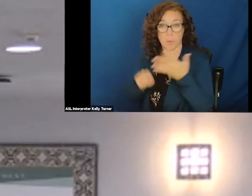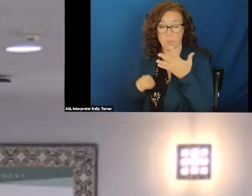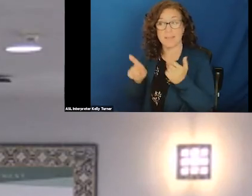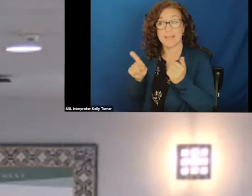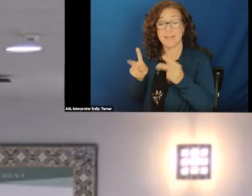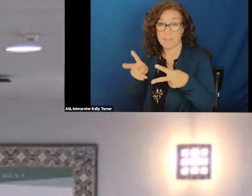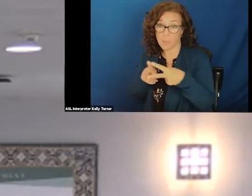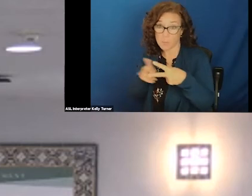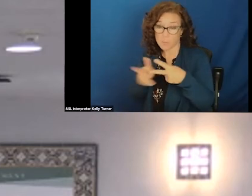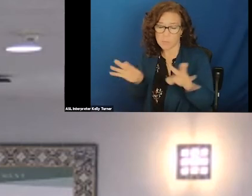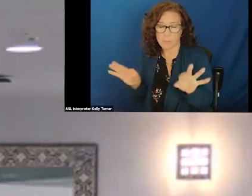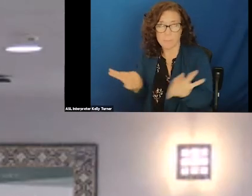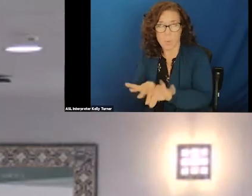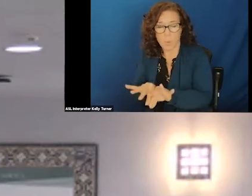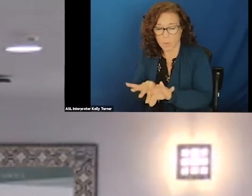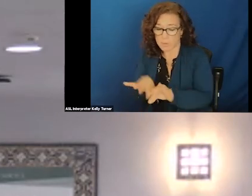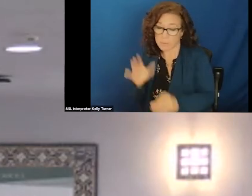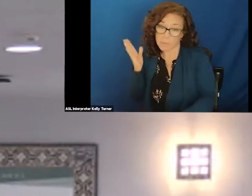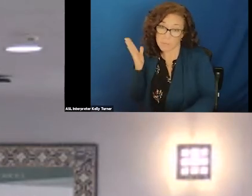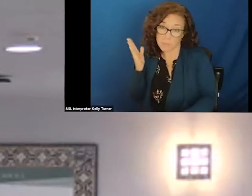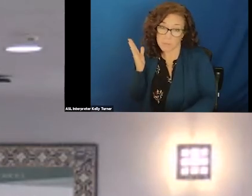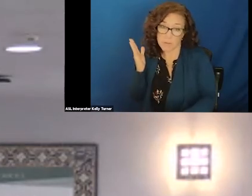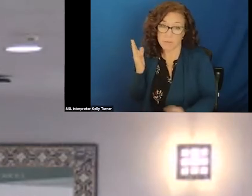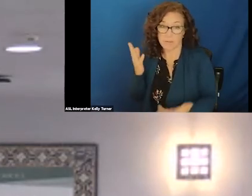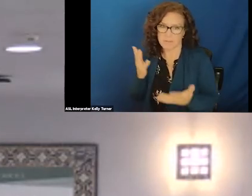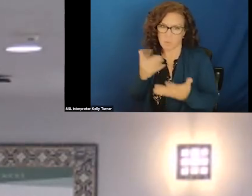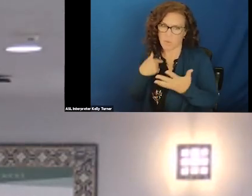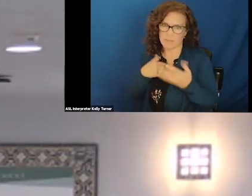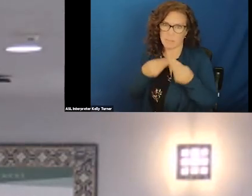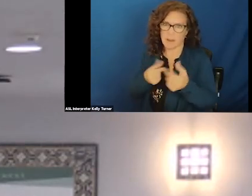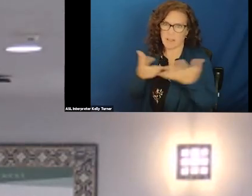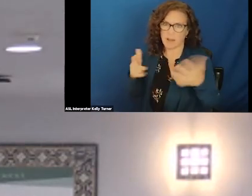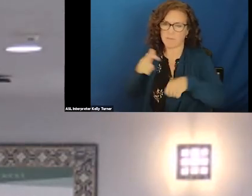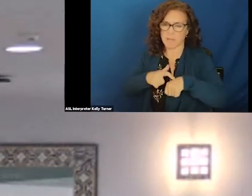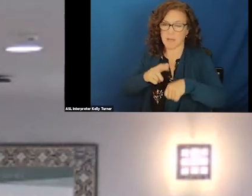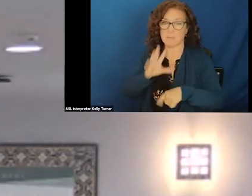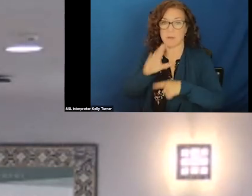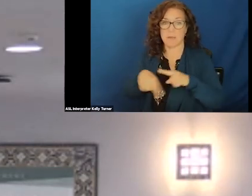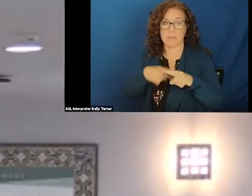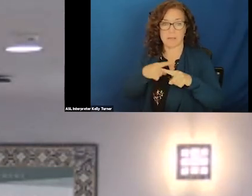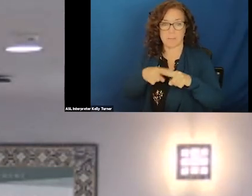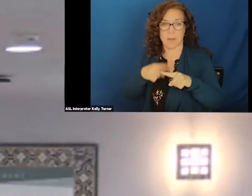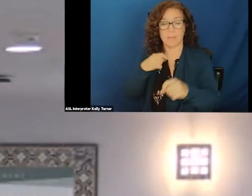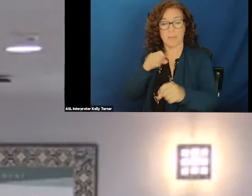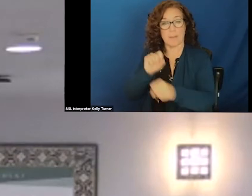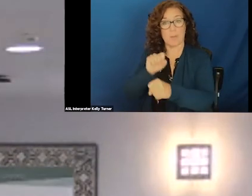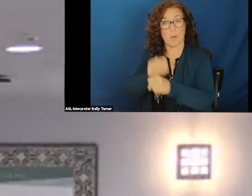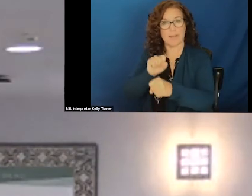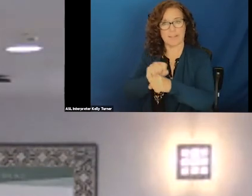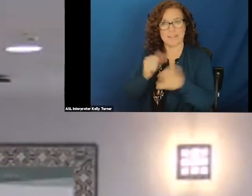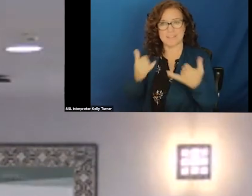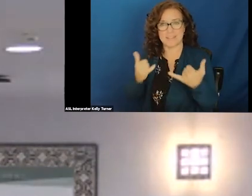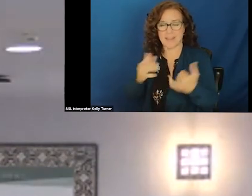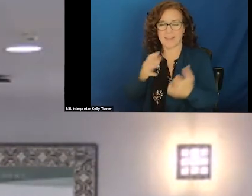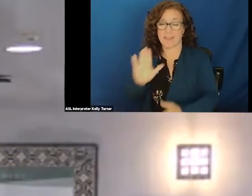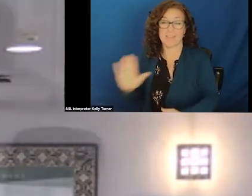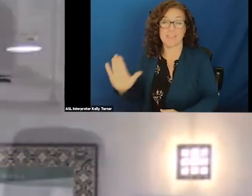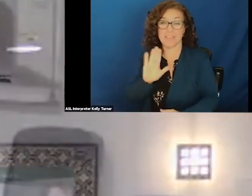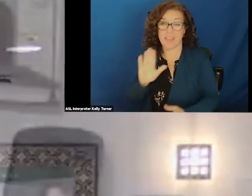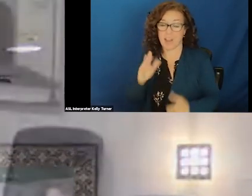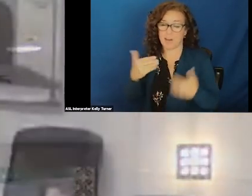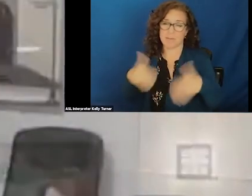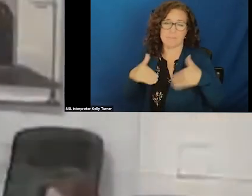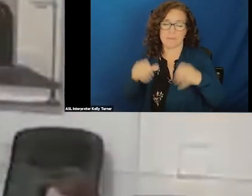our employees and the amazing contributions they make to our district. Please, Dr. Becchio. Thank you. Well, I'll start